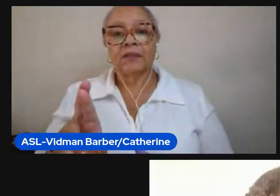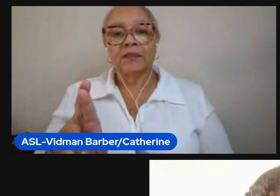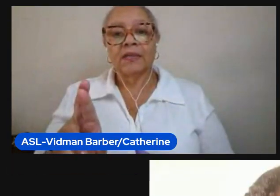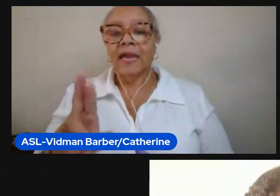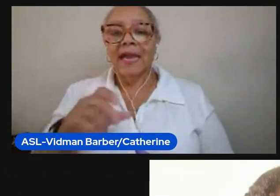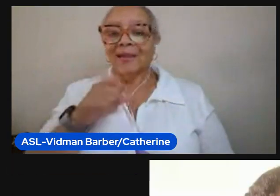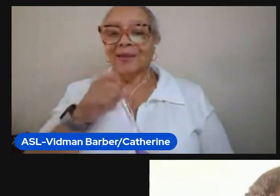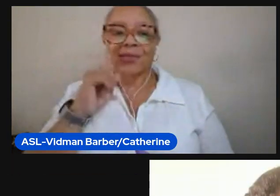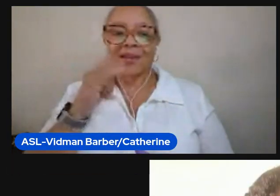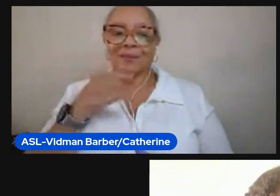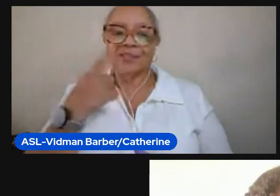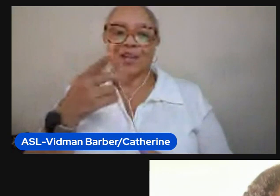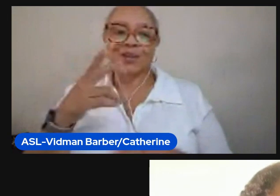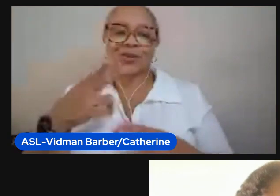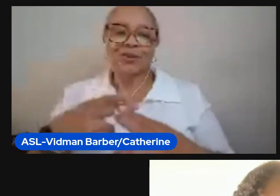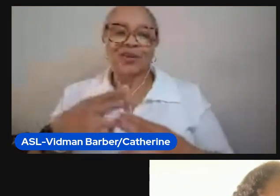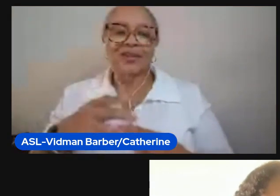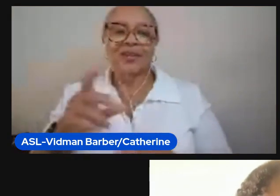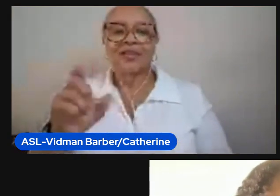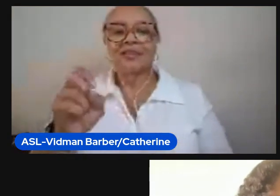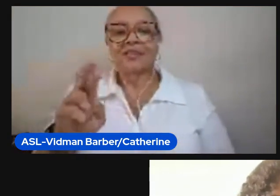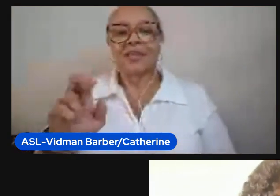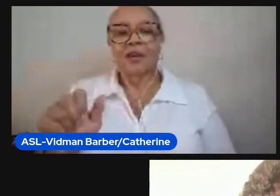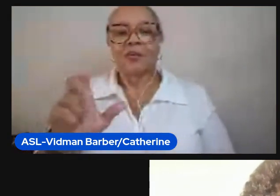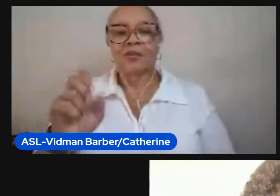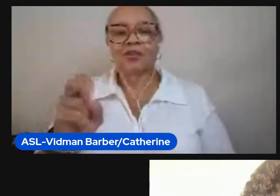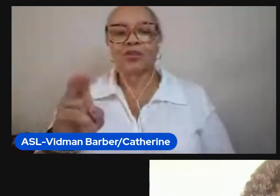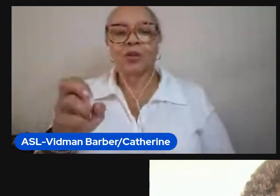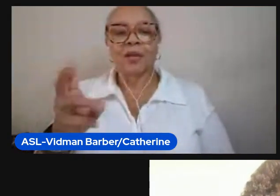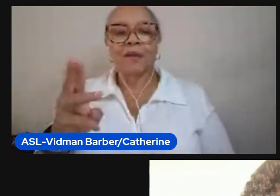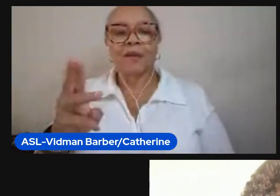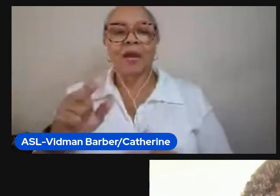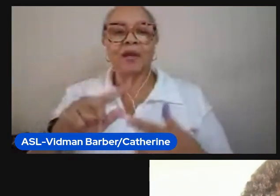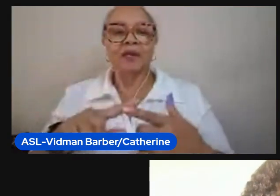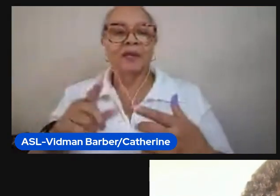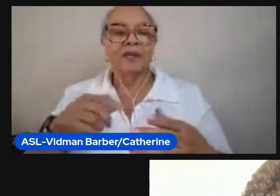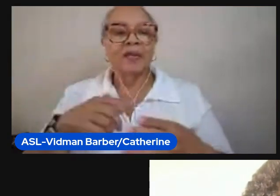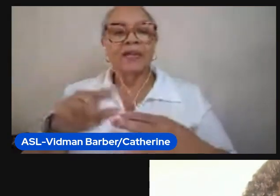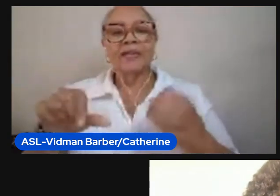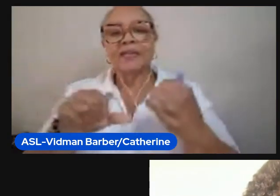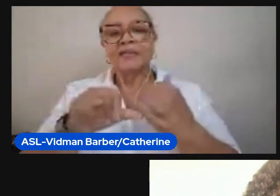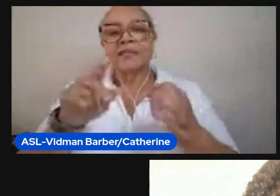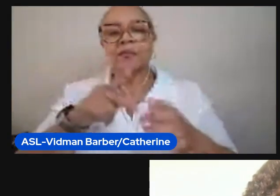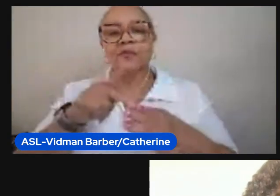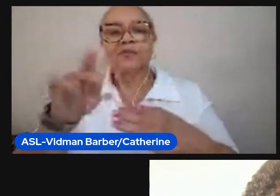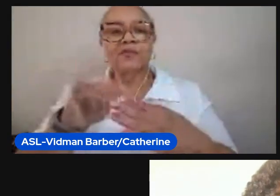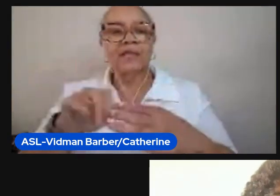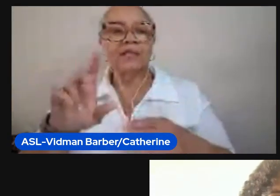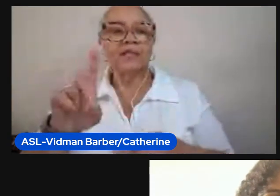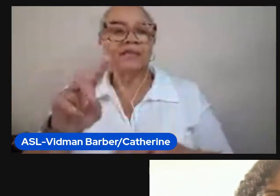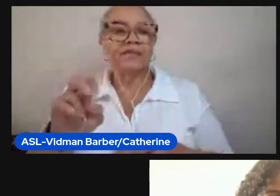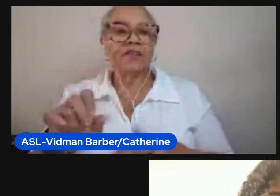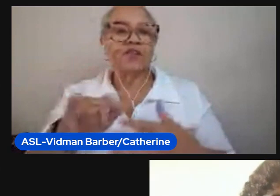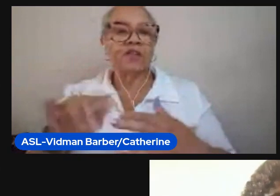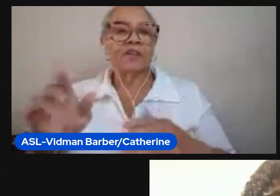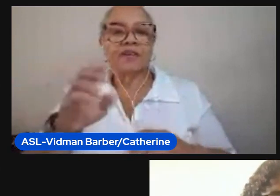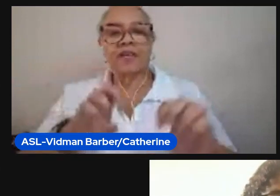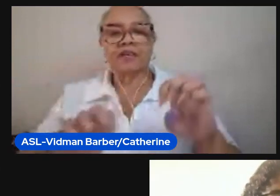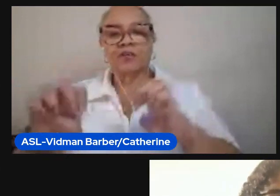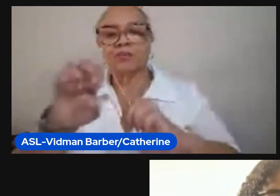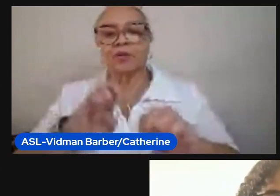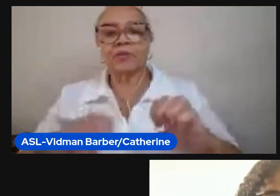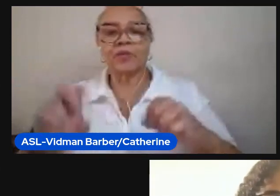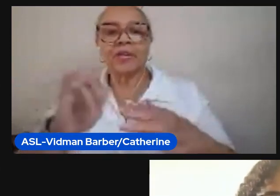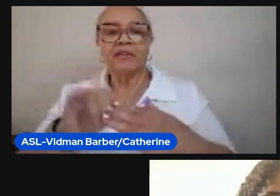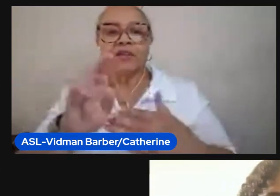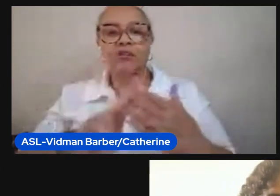that right. So, Dr. Sara Suliman is an infectious disease immunologist and an assistant professor in the Division of Experimental Medicine at the University